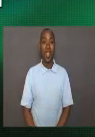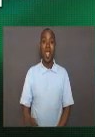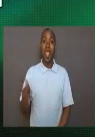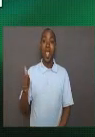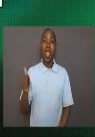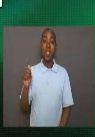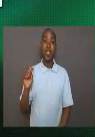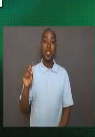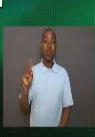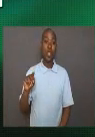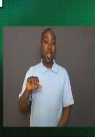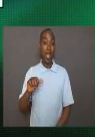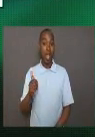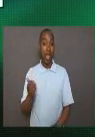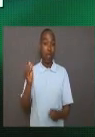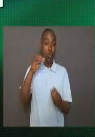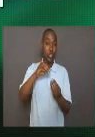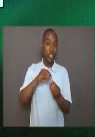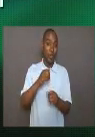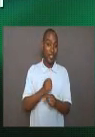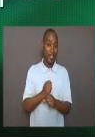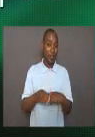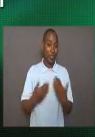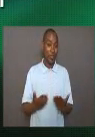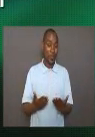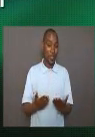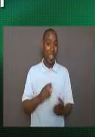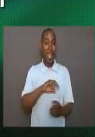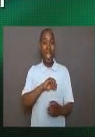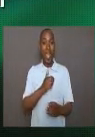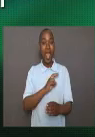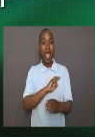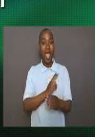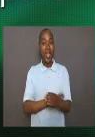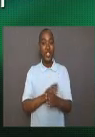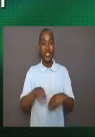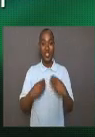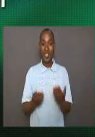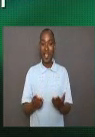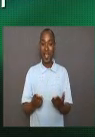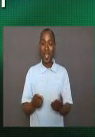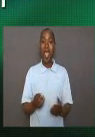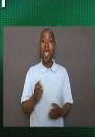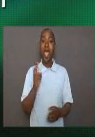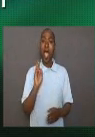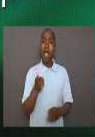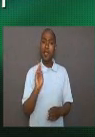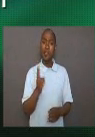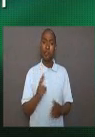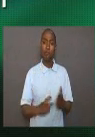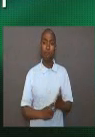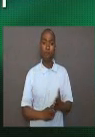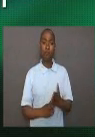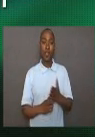ATP also provides energy for the active transport of certain